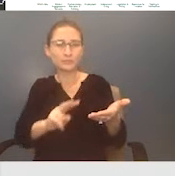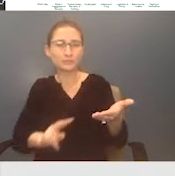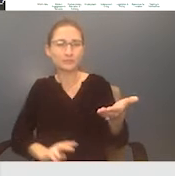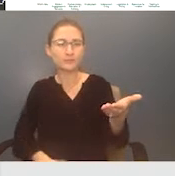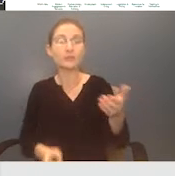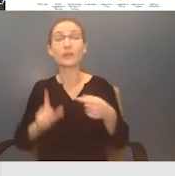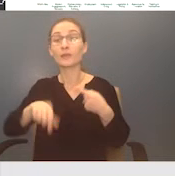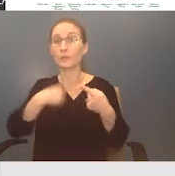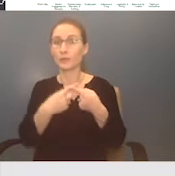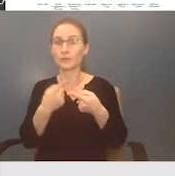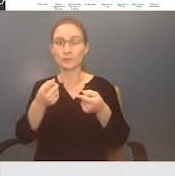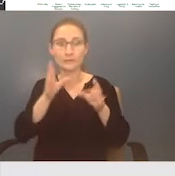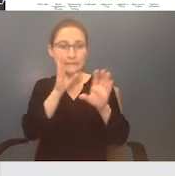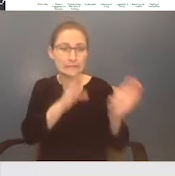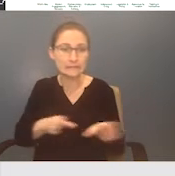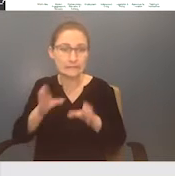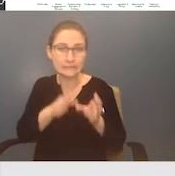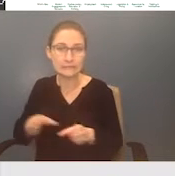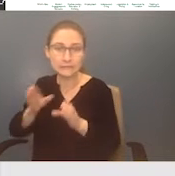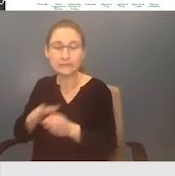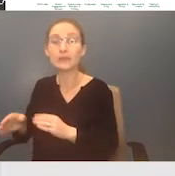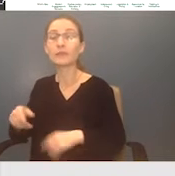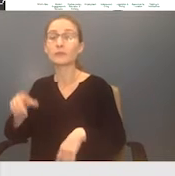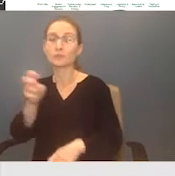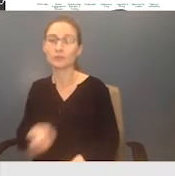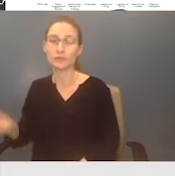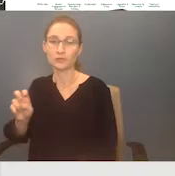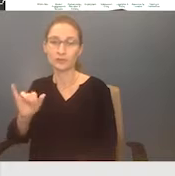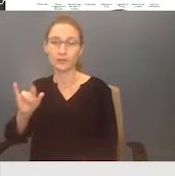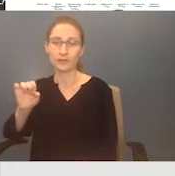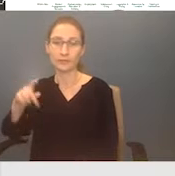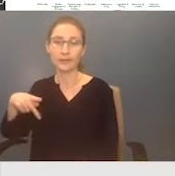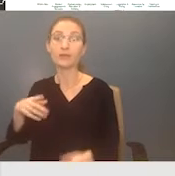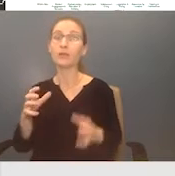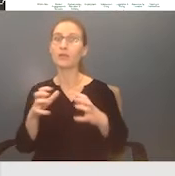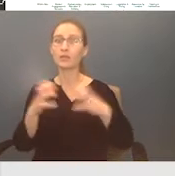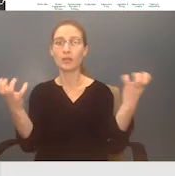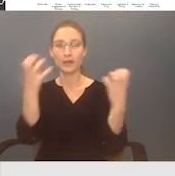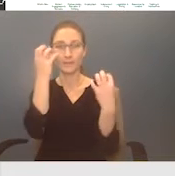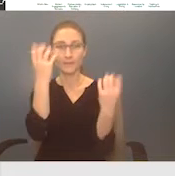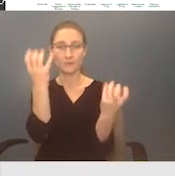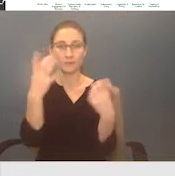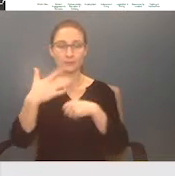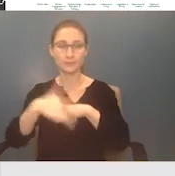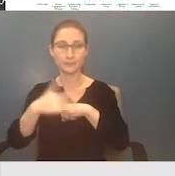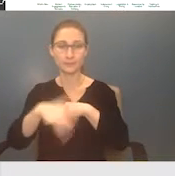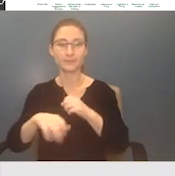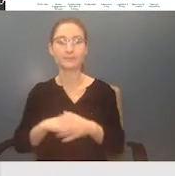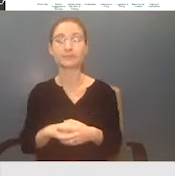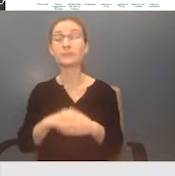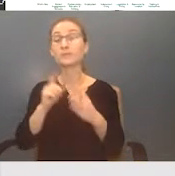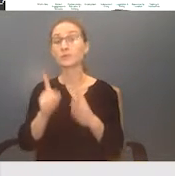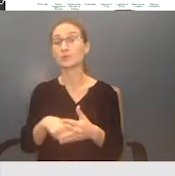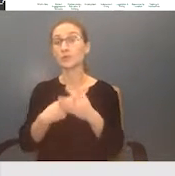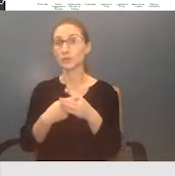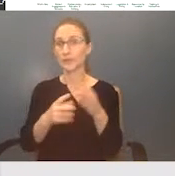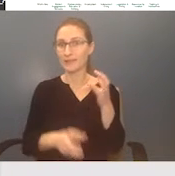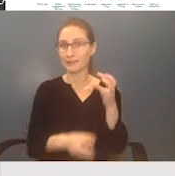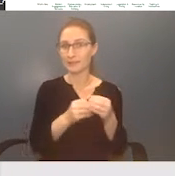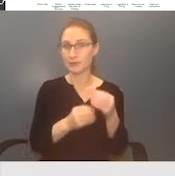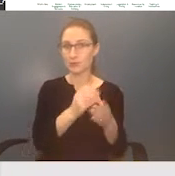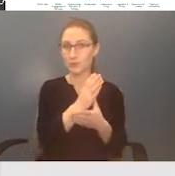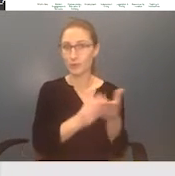you're preparing for your transition IEP. It has all kinds of information here. It starts off with the additional components of a